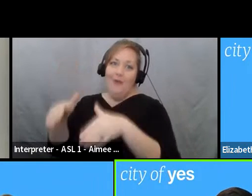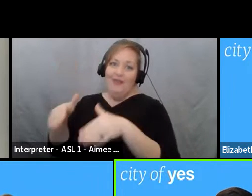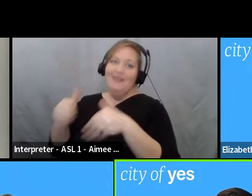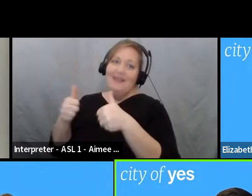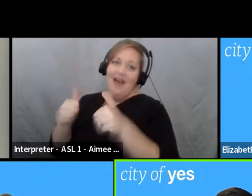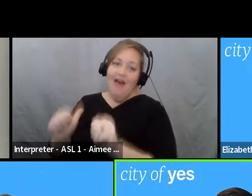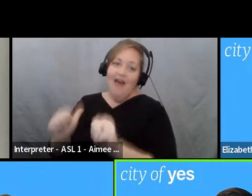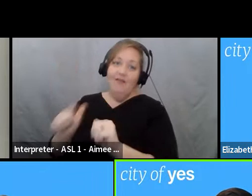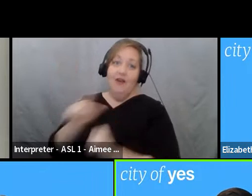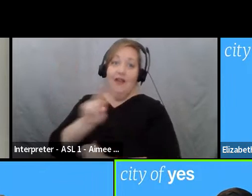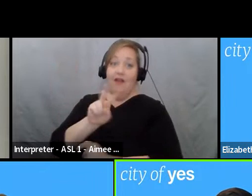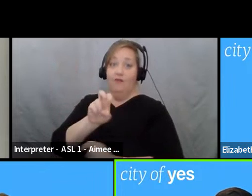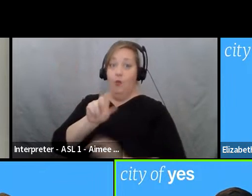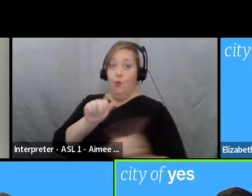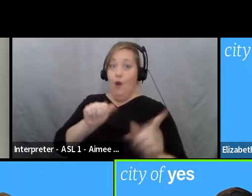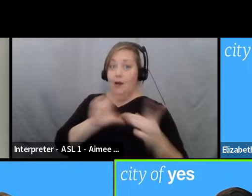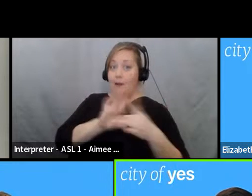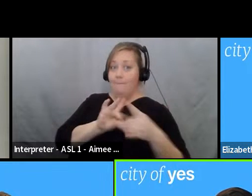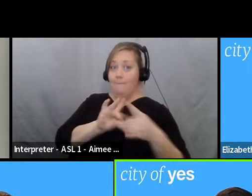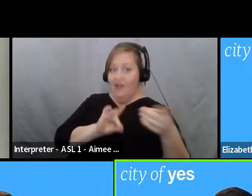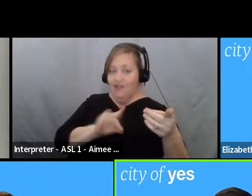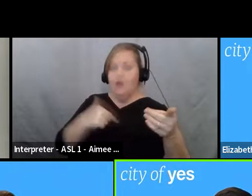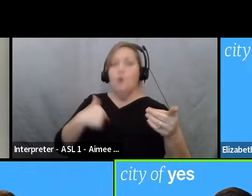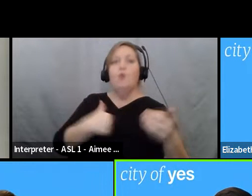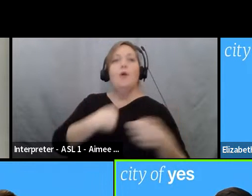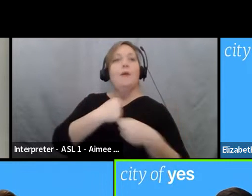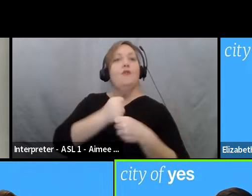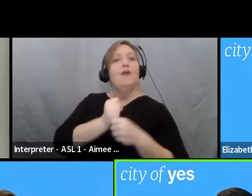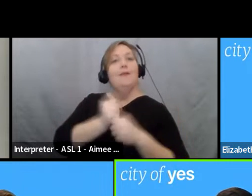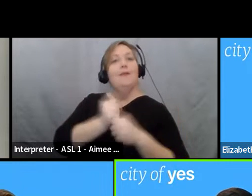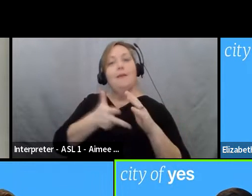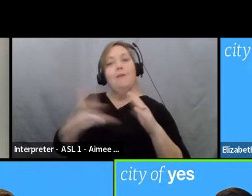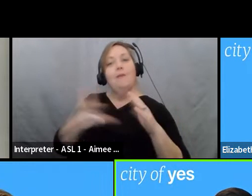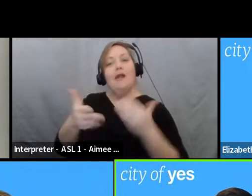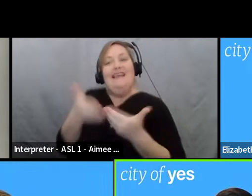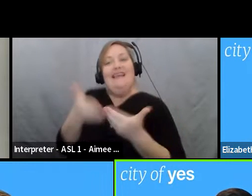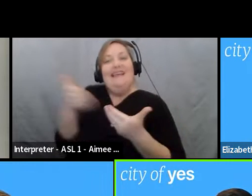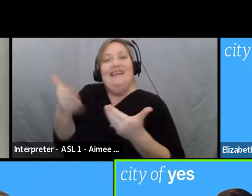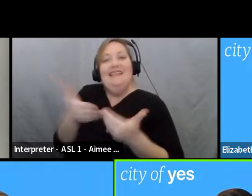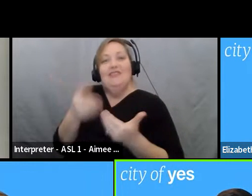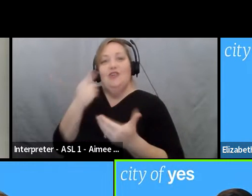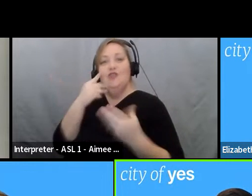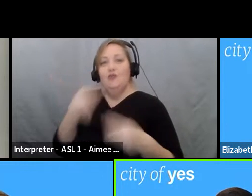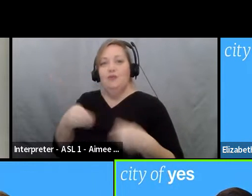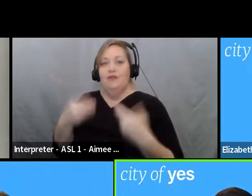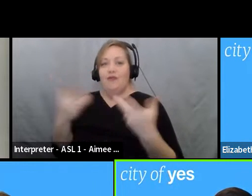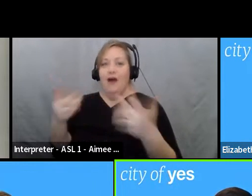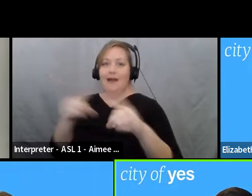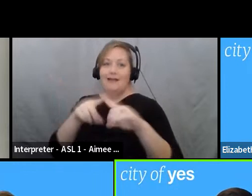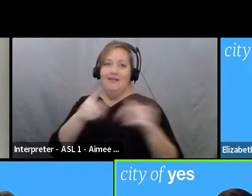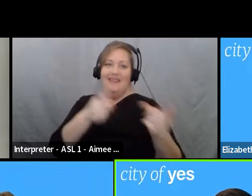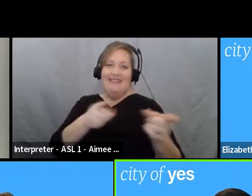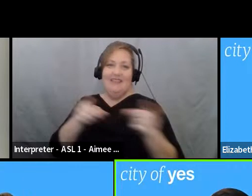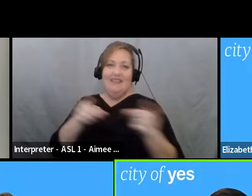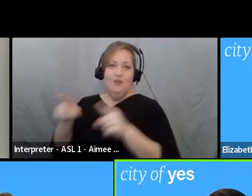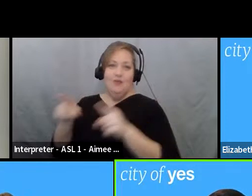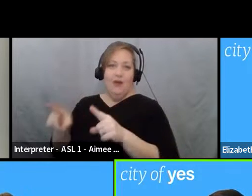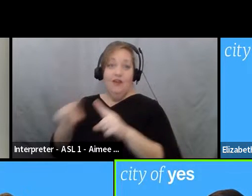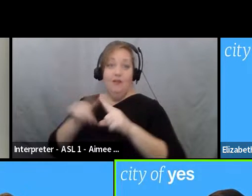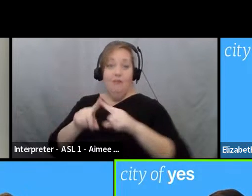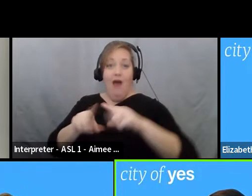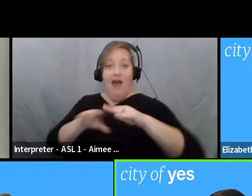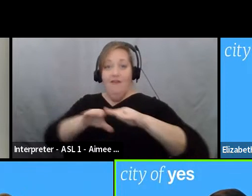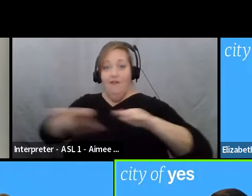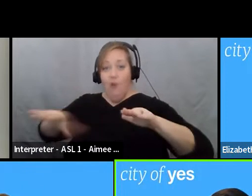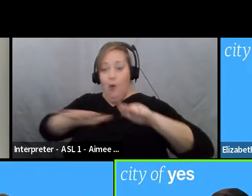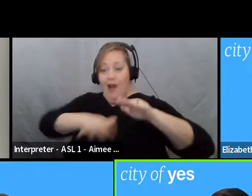Like Veronica mentioned, we're making parking easier to provide in many instances by providing floor area